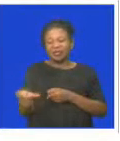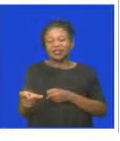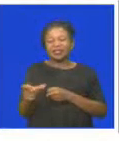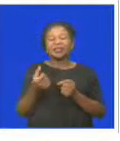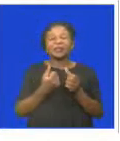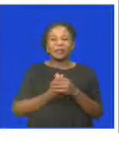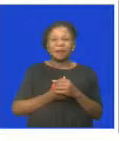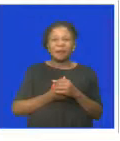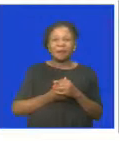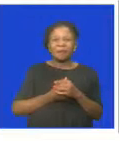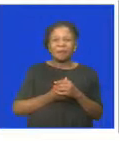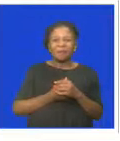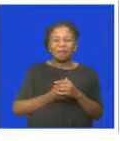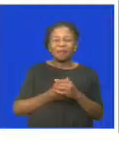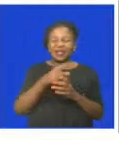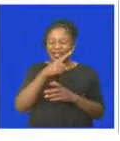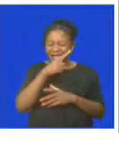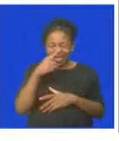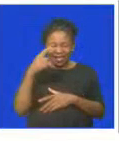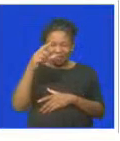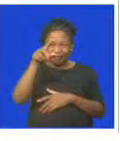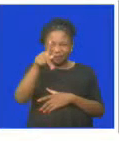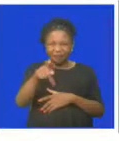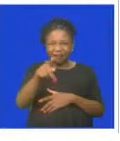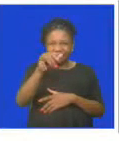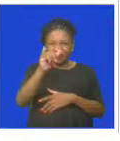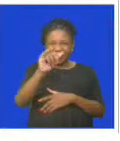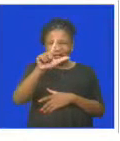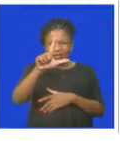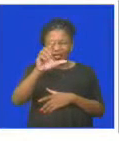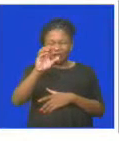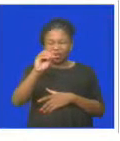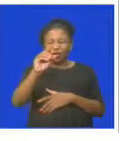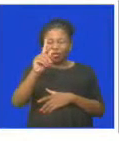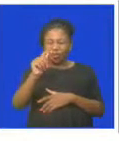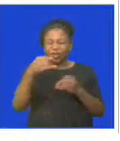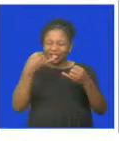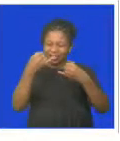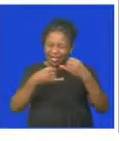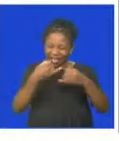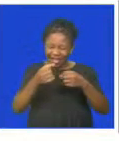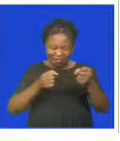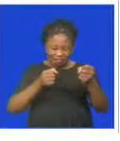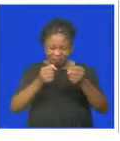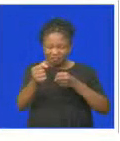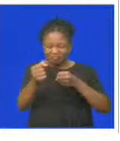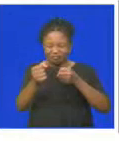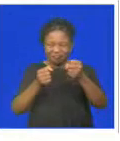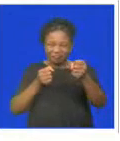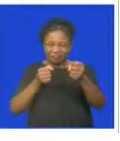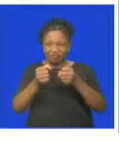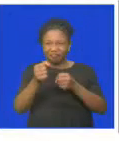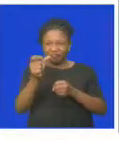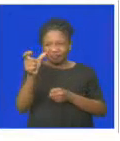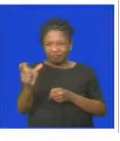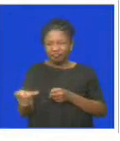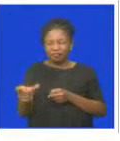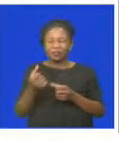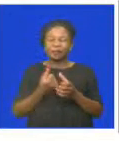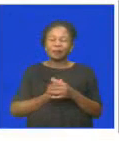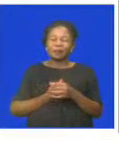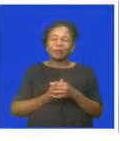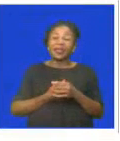a helicopter is called a pilot. And then a person who serves